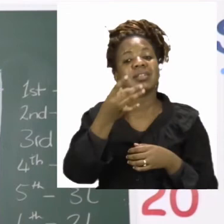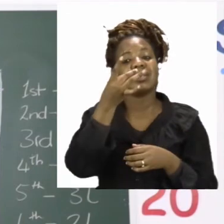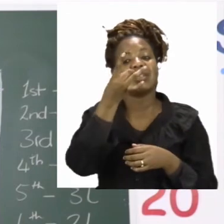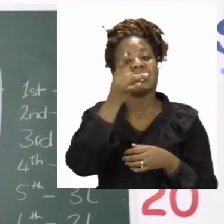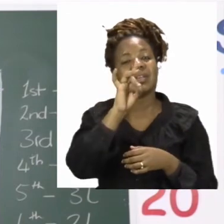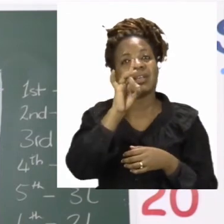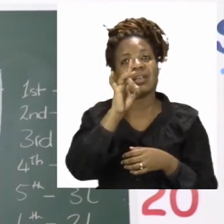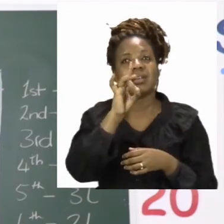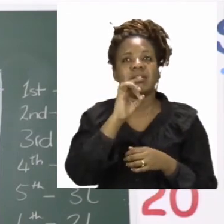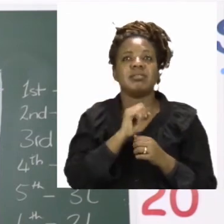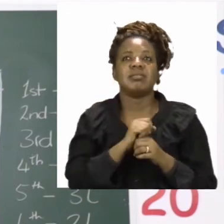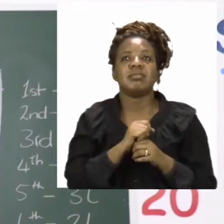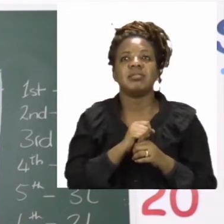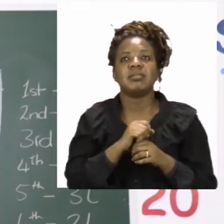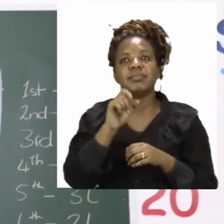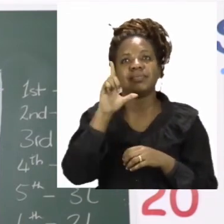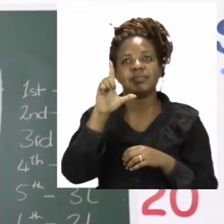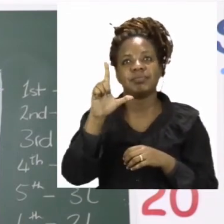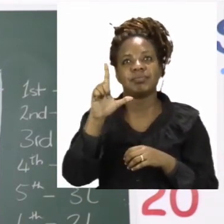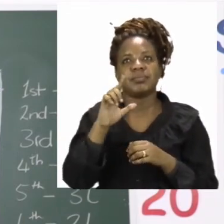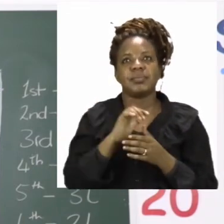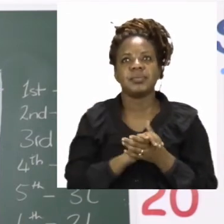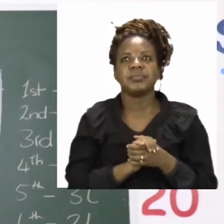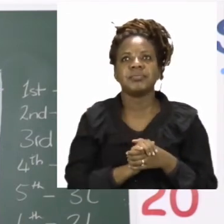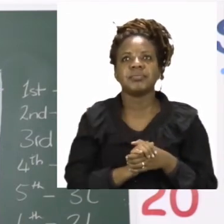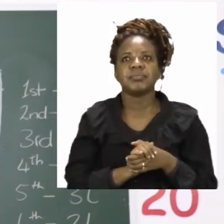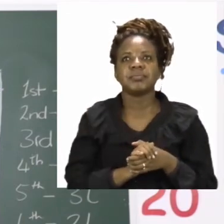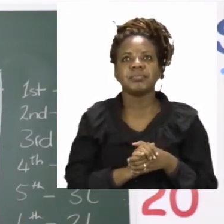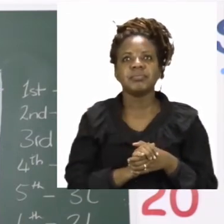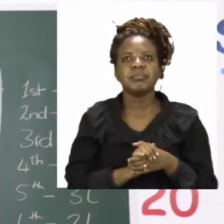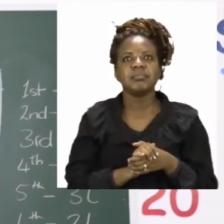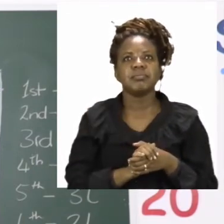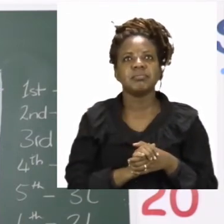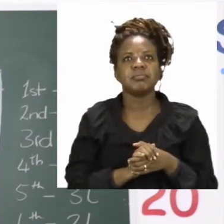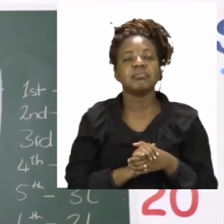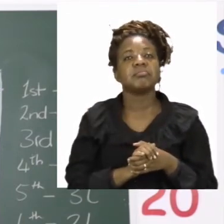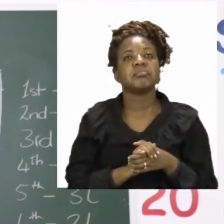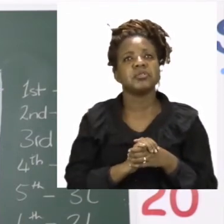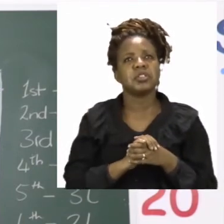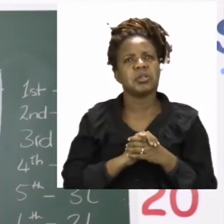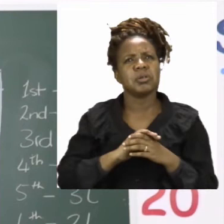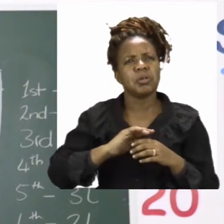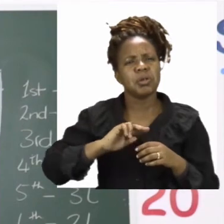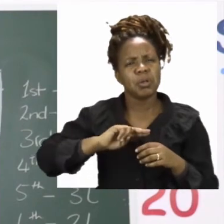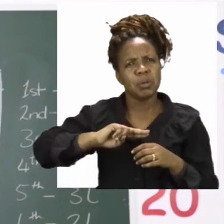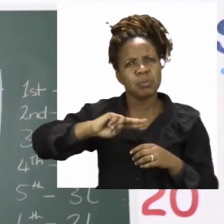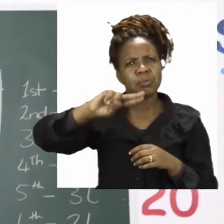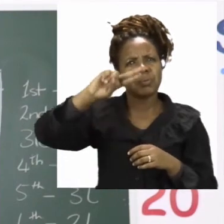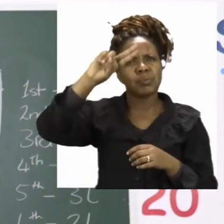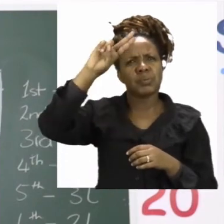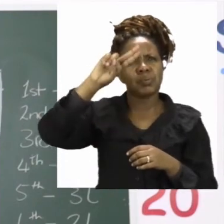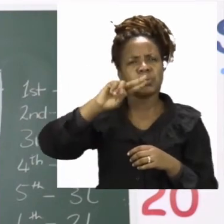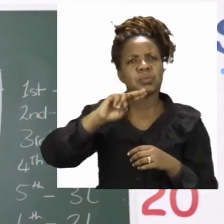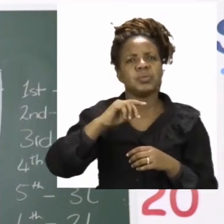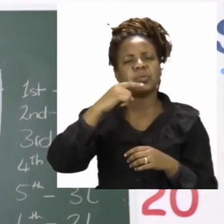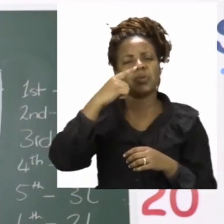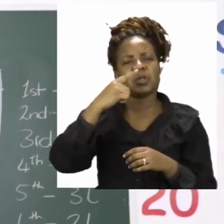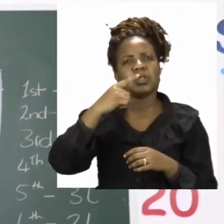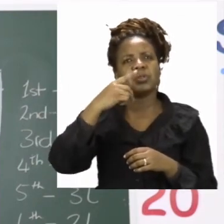the bottom all the way up to 8 liters for the third week. So let us go.